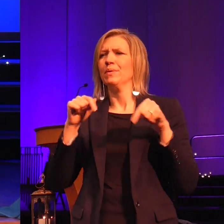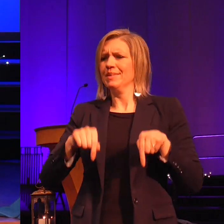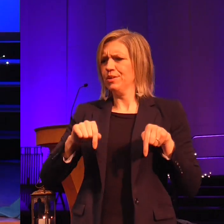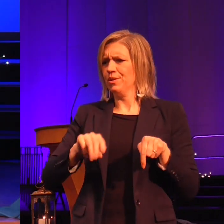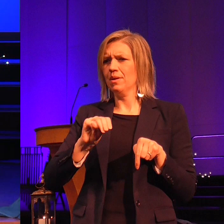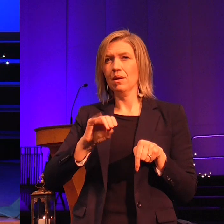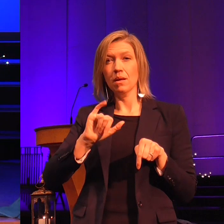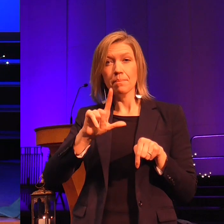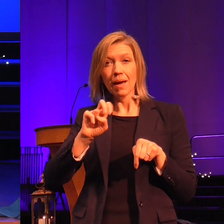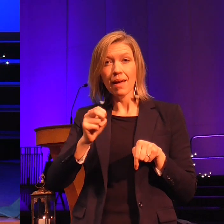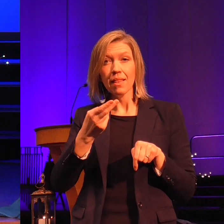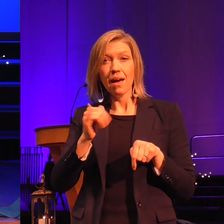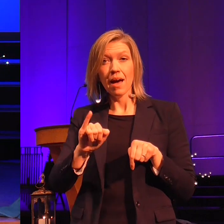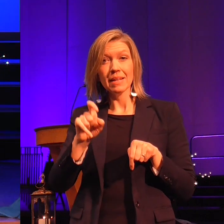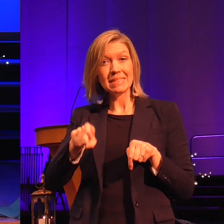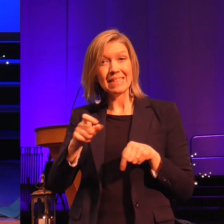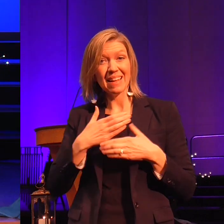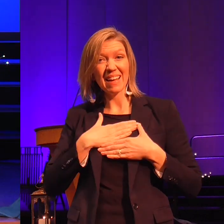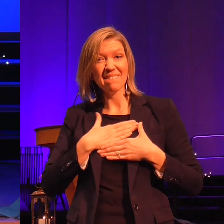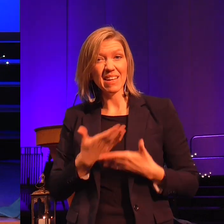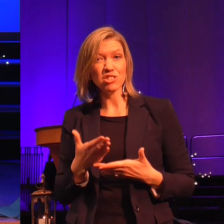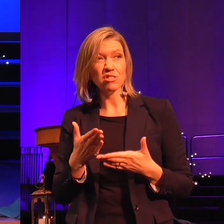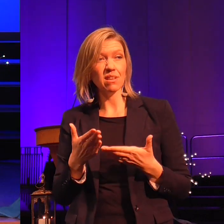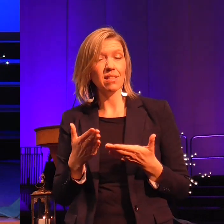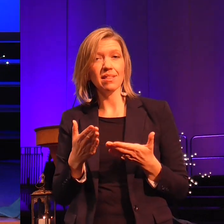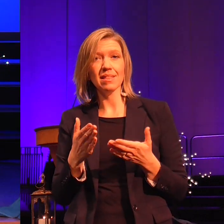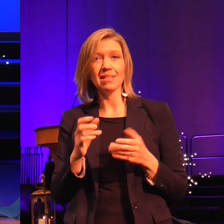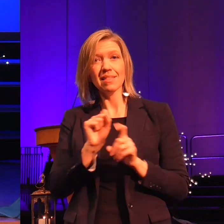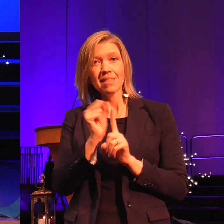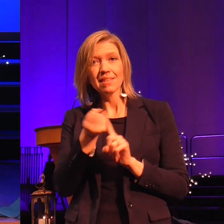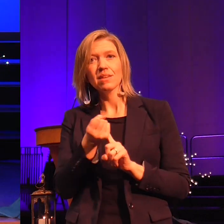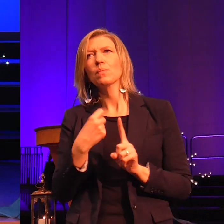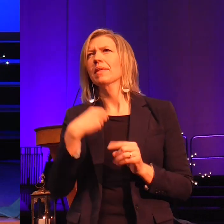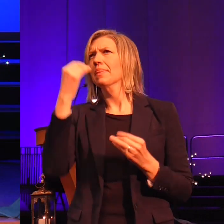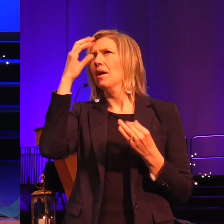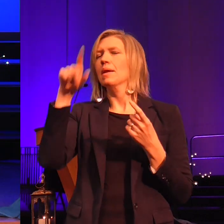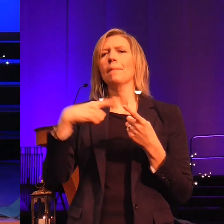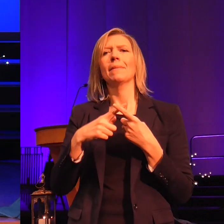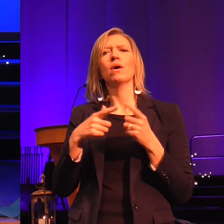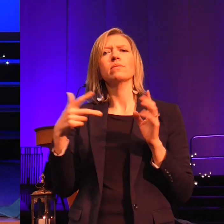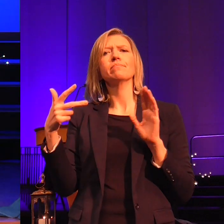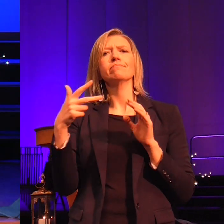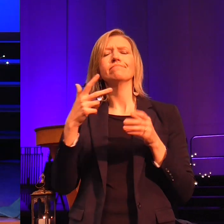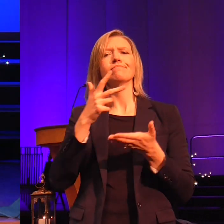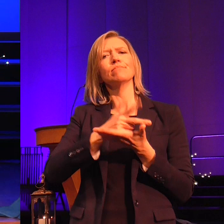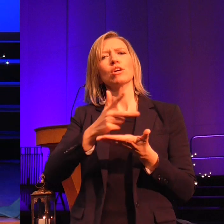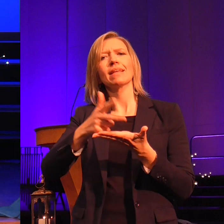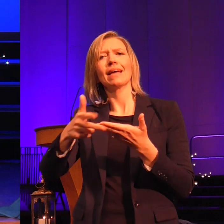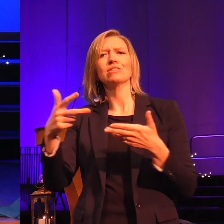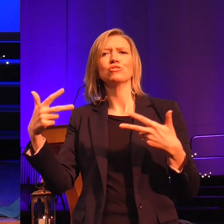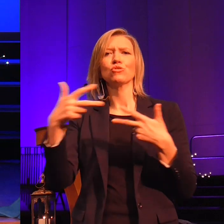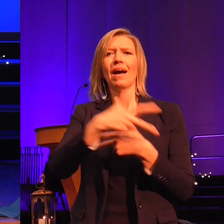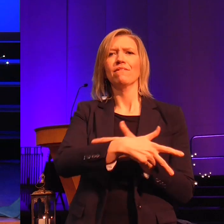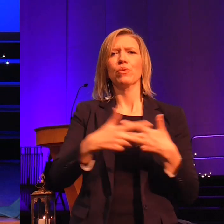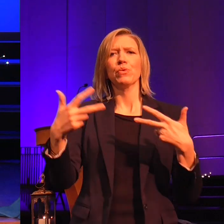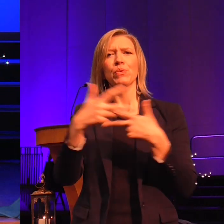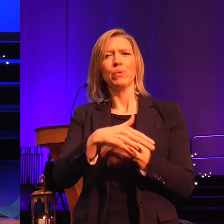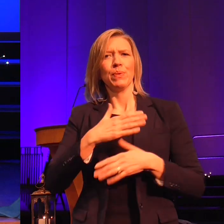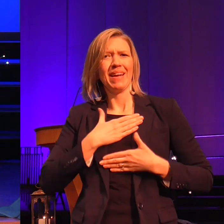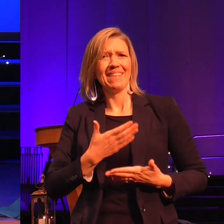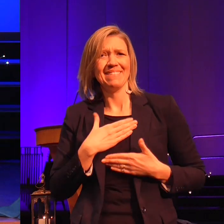needed a confessional. And so we thought about doing a parking lot drive-through confessionals.